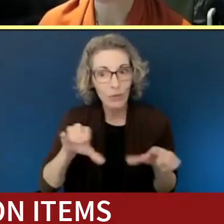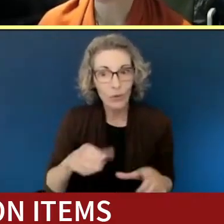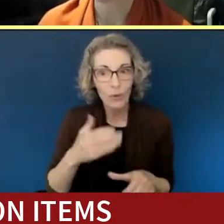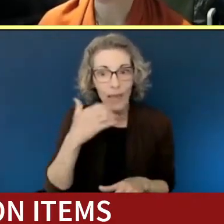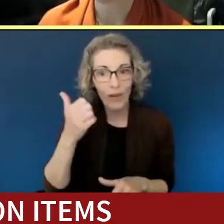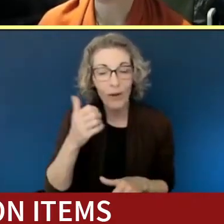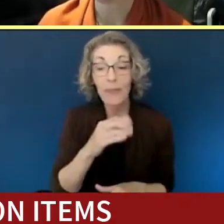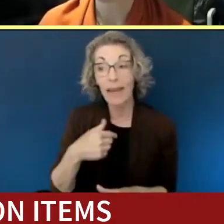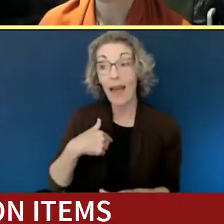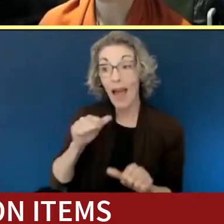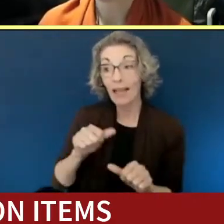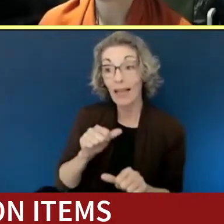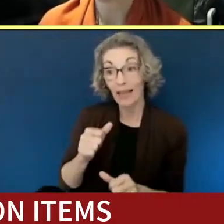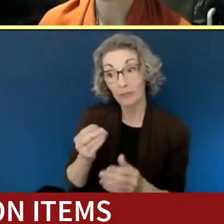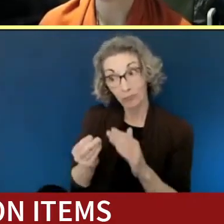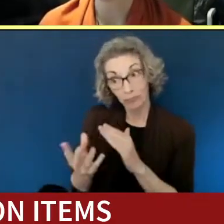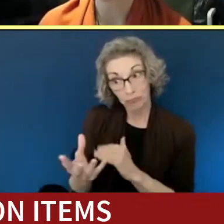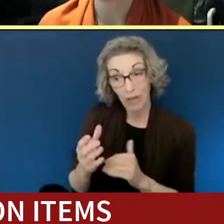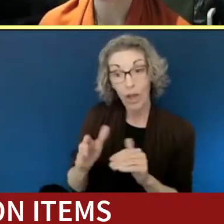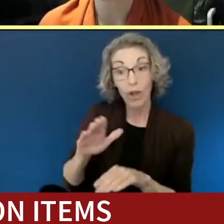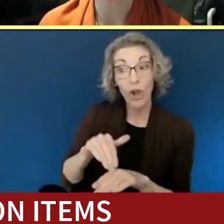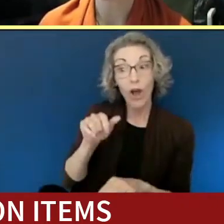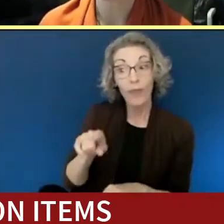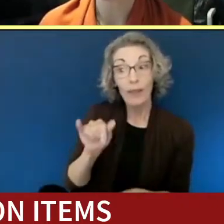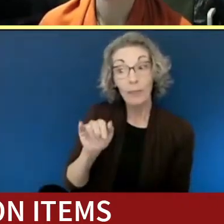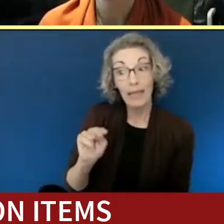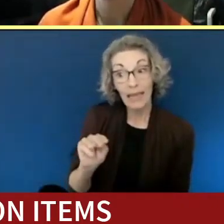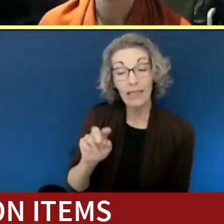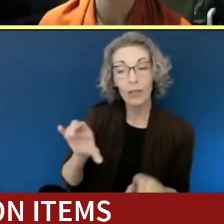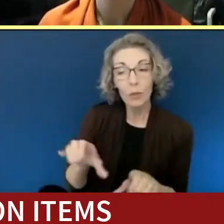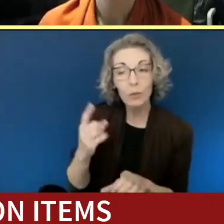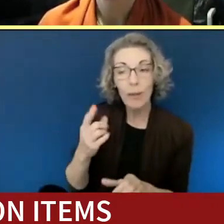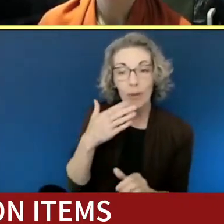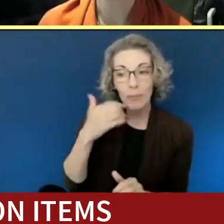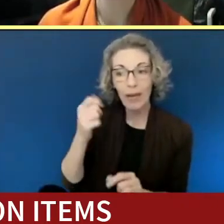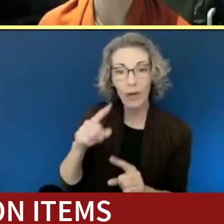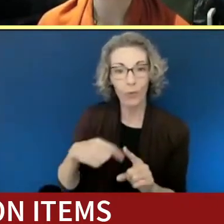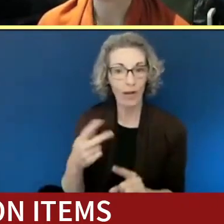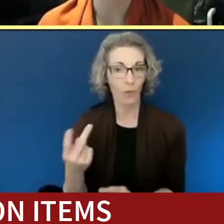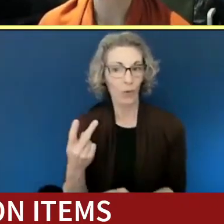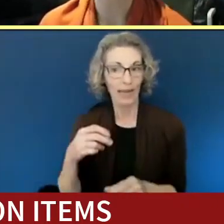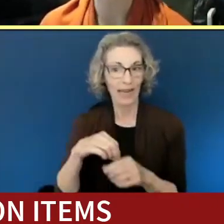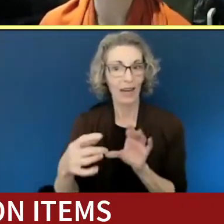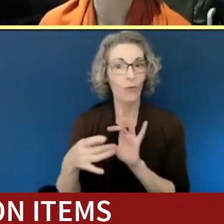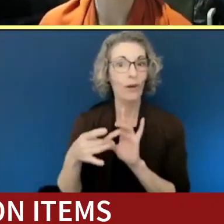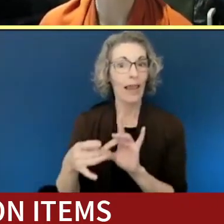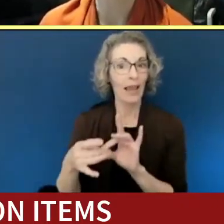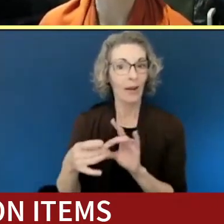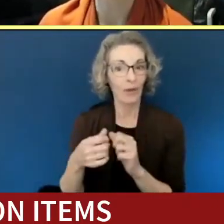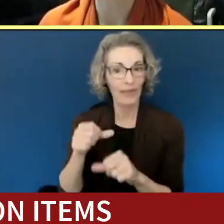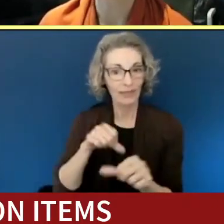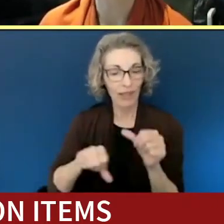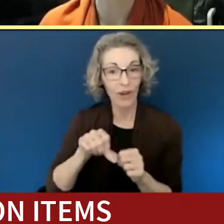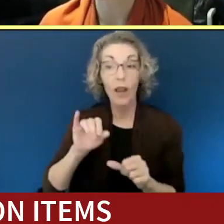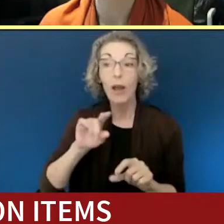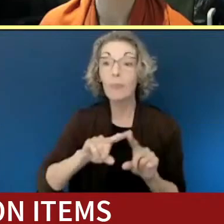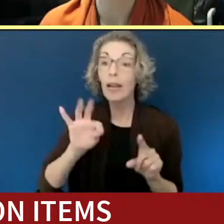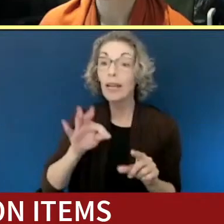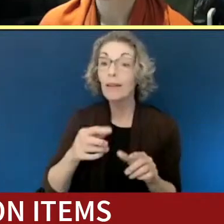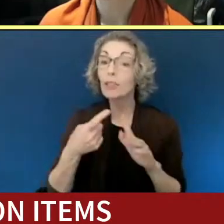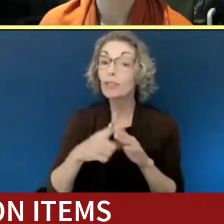them into something better when we're in relationship with one another. But I think that starting from that place of